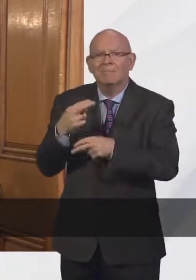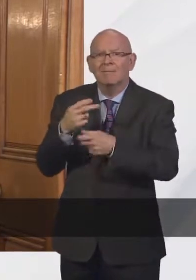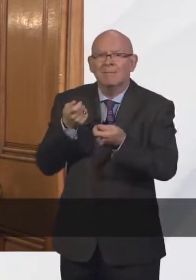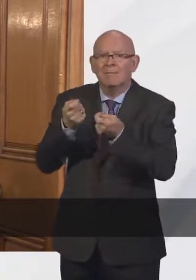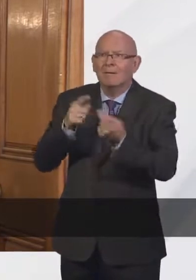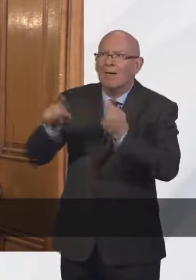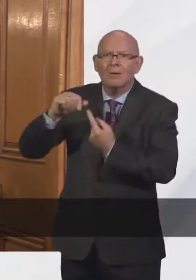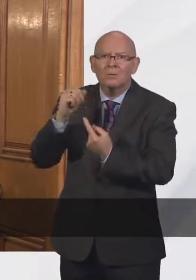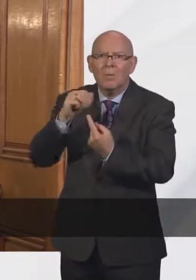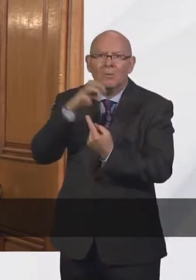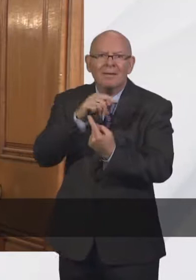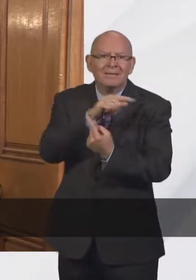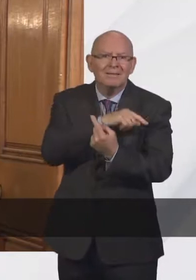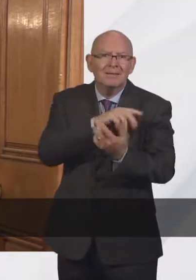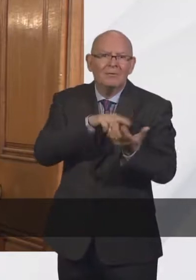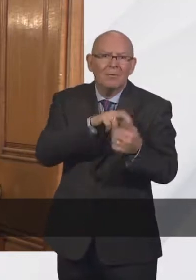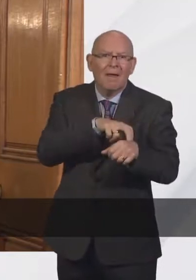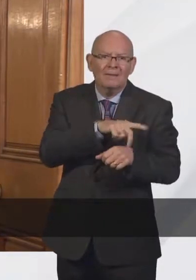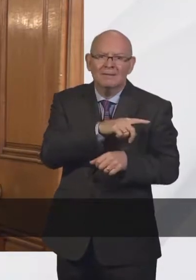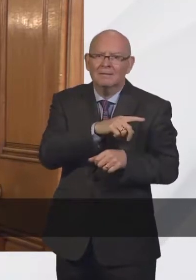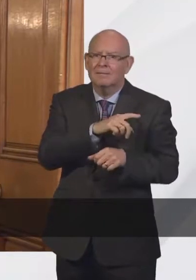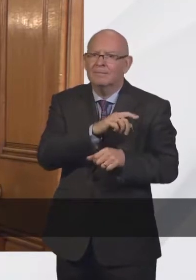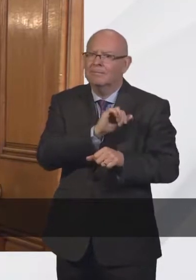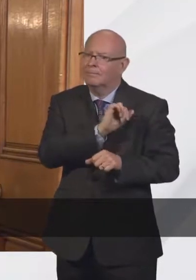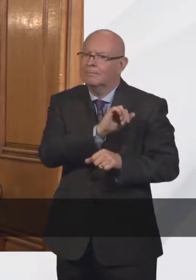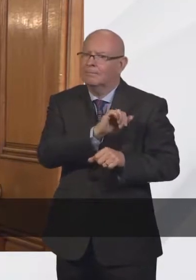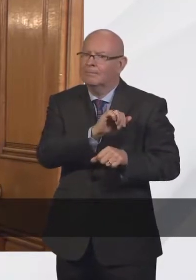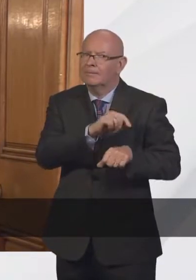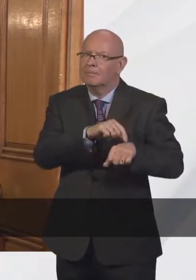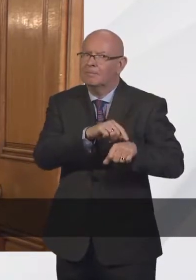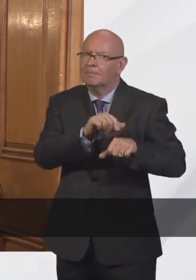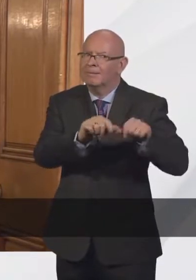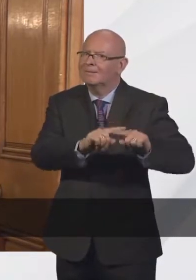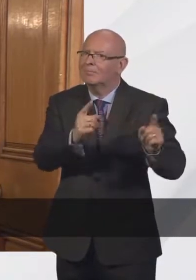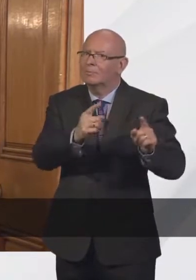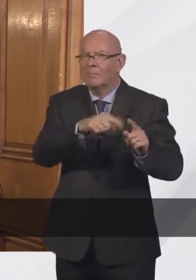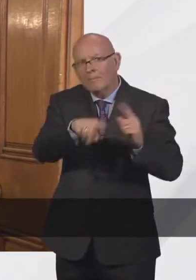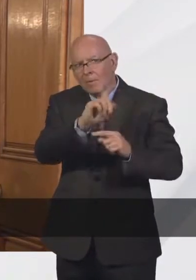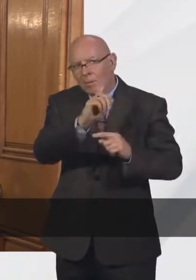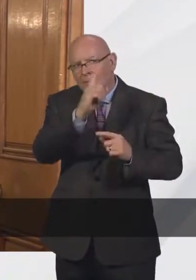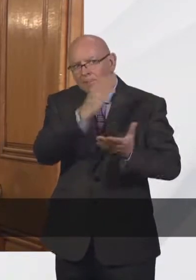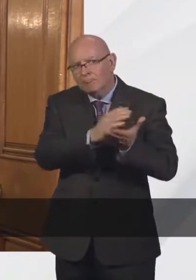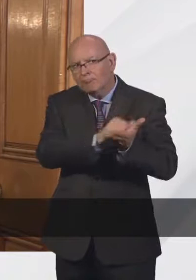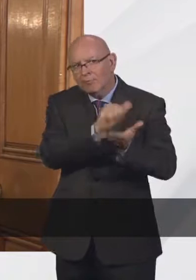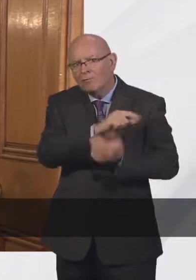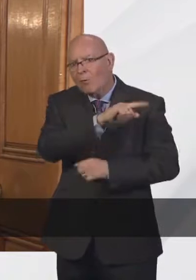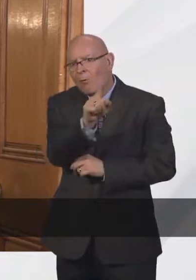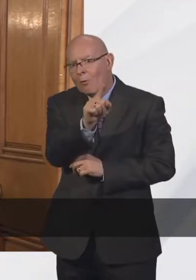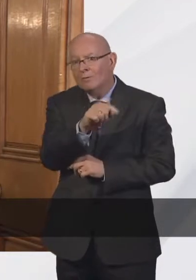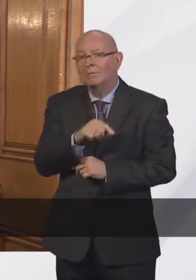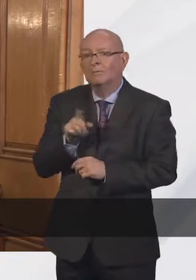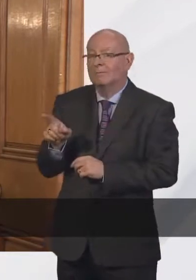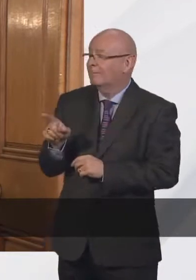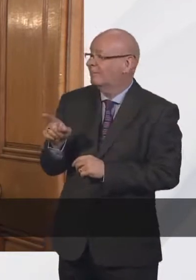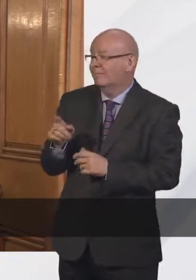British public, to follow very strict and complex rules to bring coronavirus under control, we can now make life